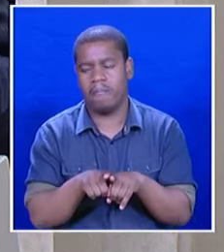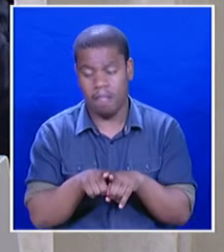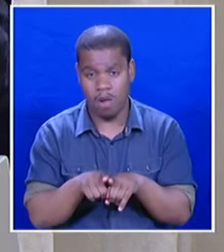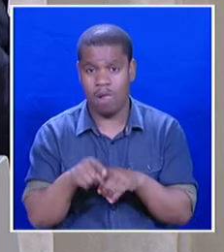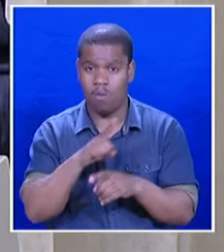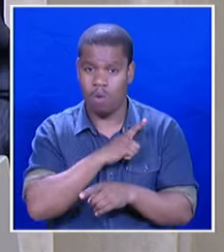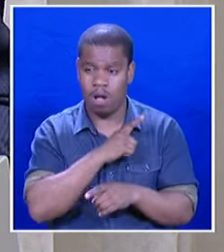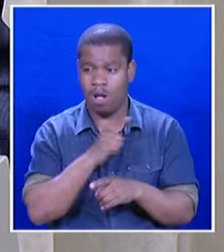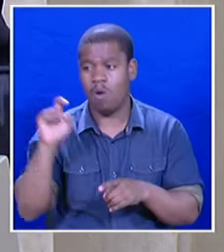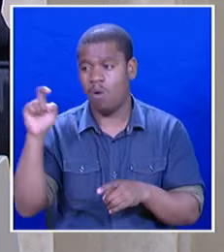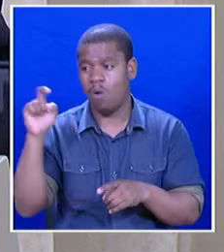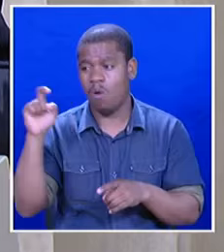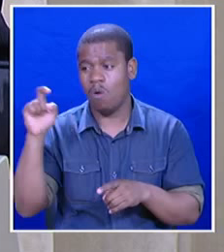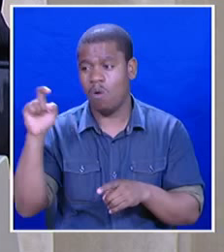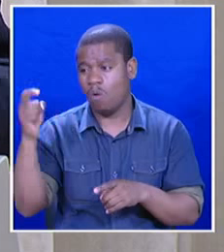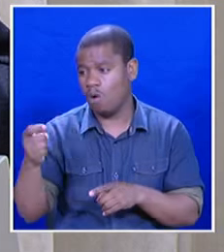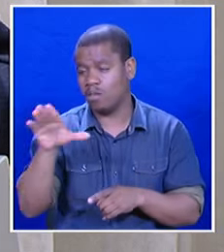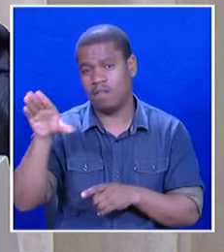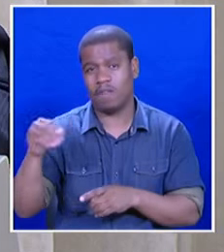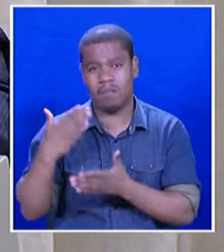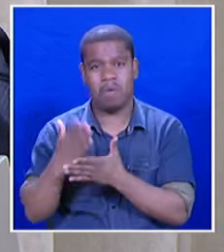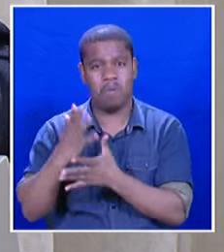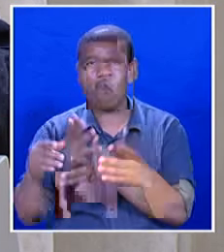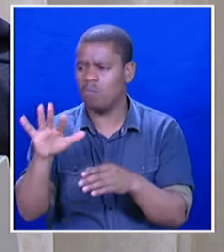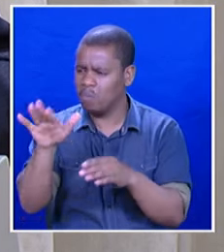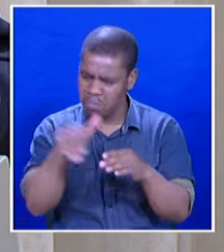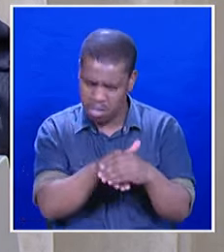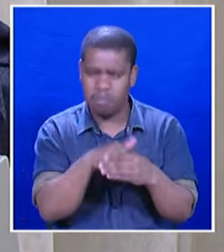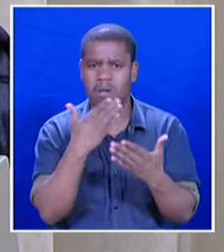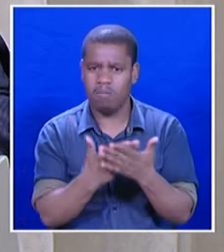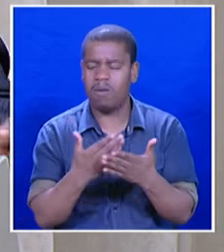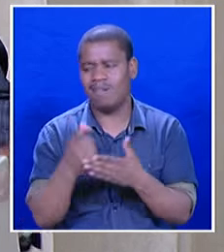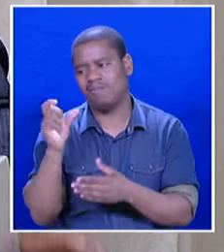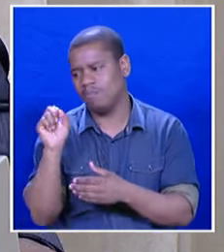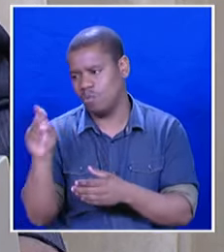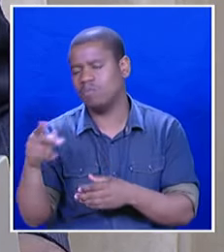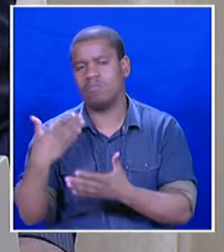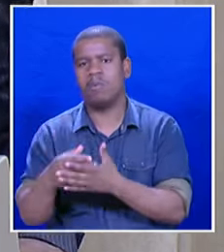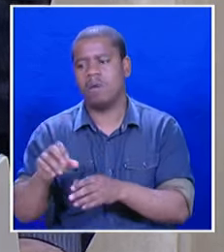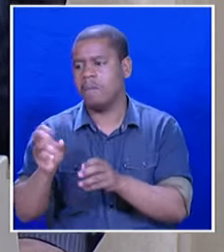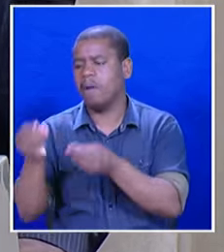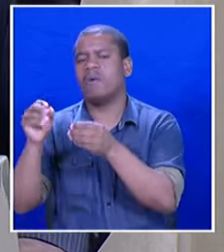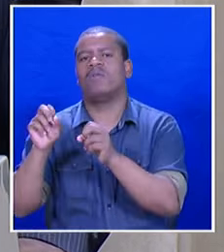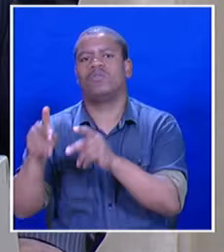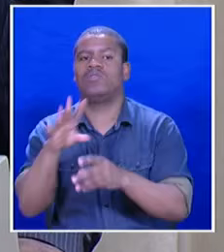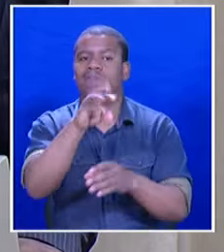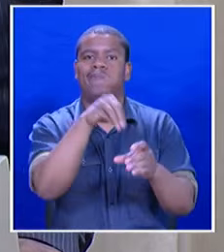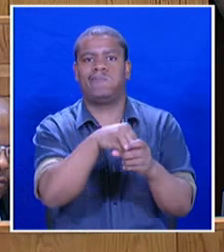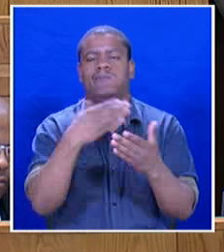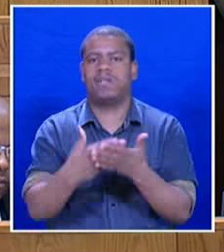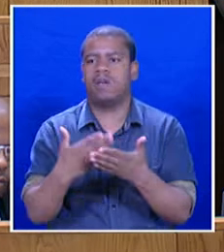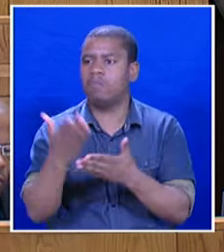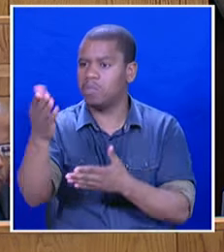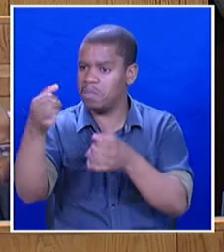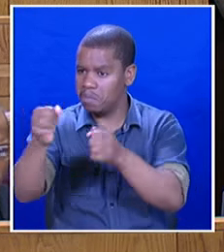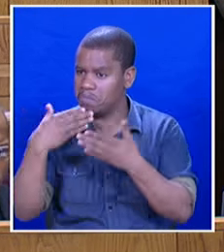a job and who can participate, the program has a chance to participate. Thank you, Honourable Chairperson. Deputy President,